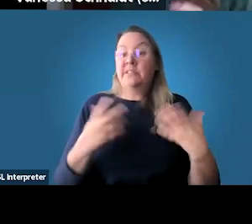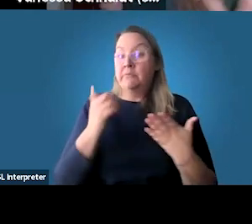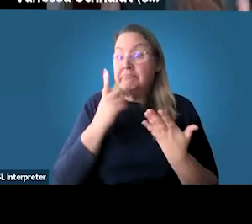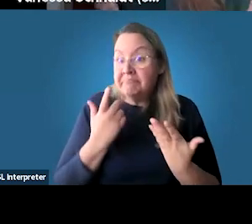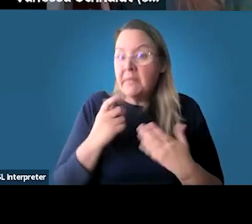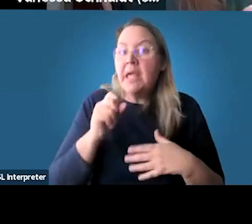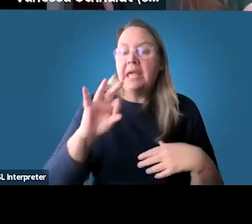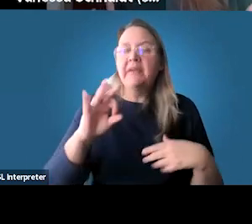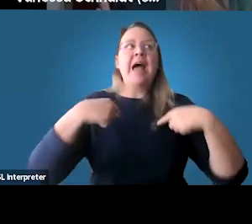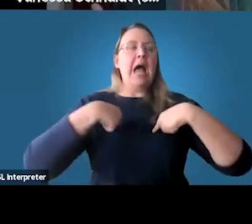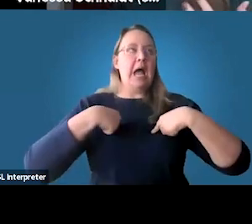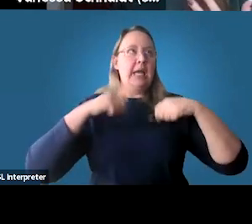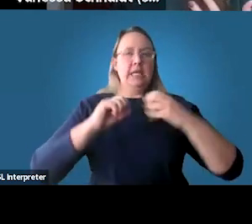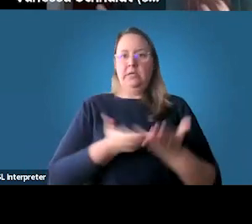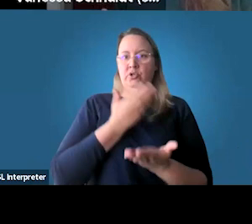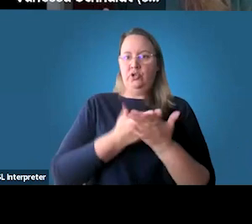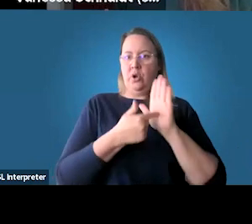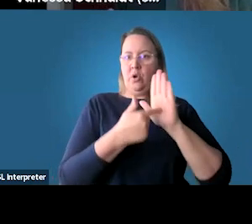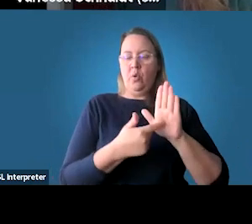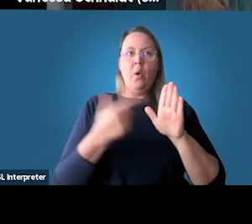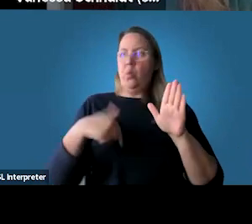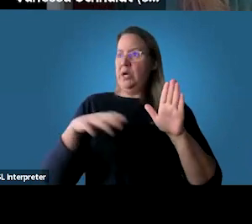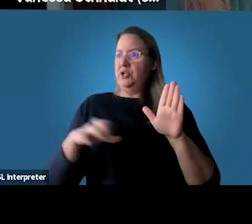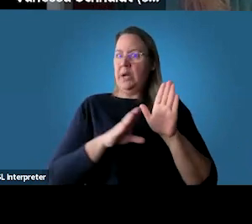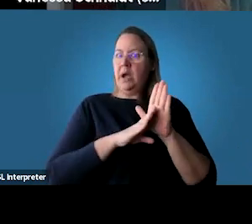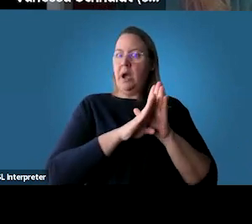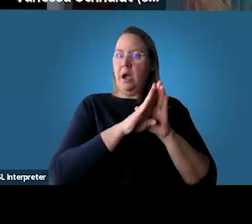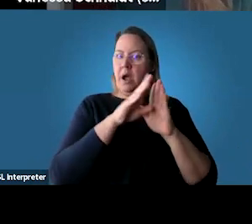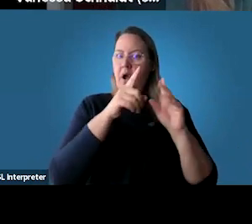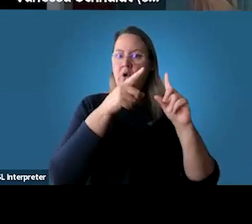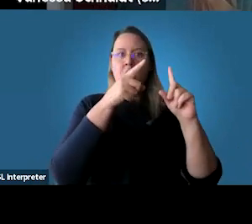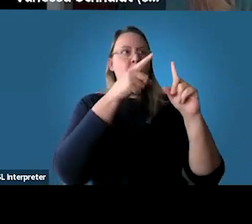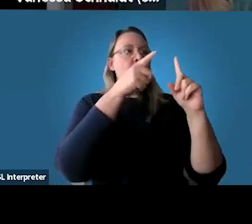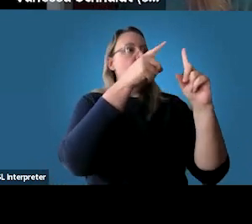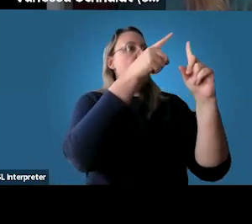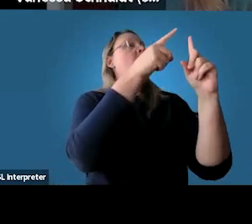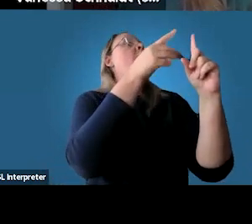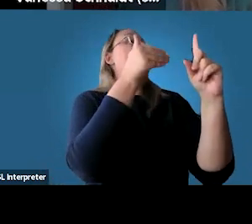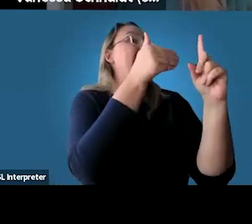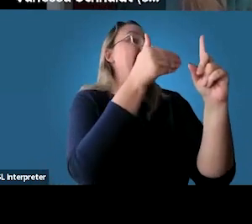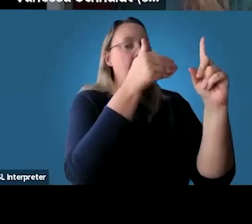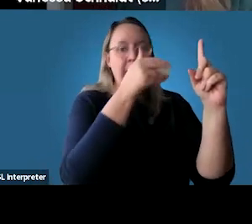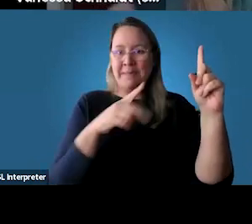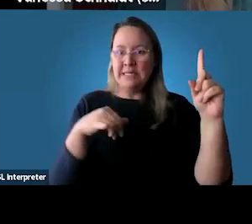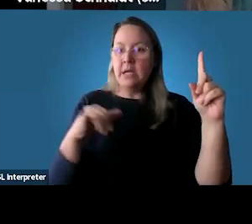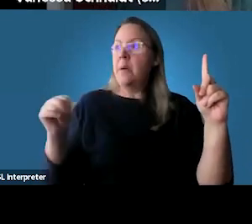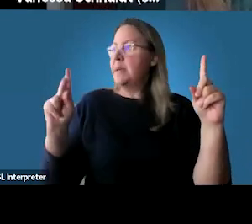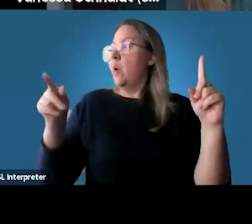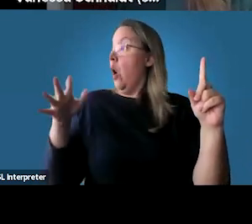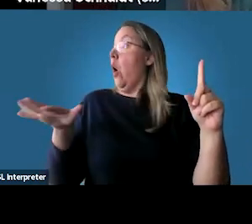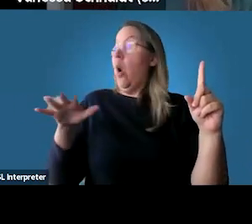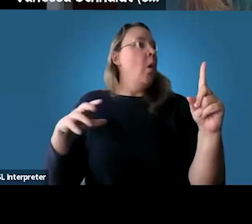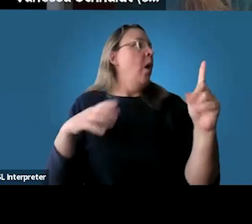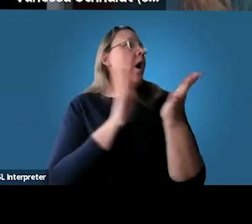way. If I can show that we're moving in the right direction towards our goals, then I've got a greater chance at folks rallying behind